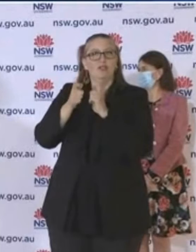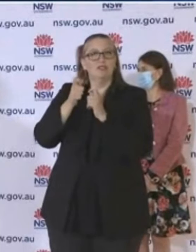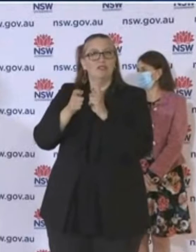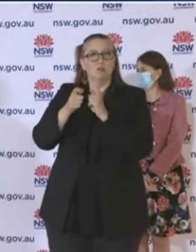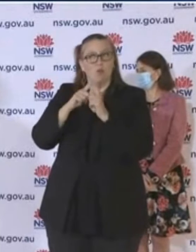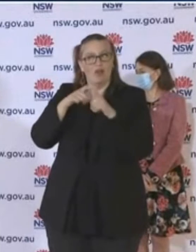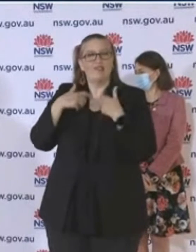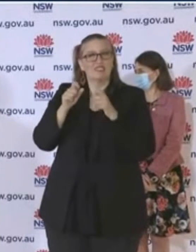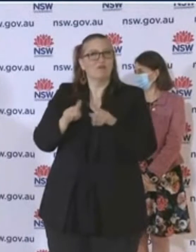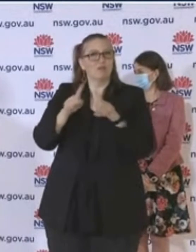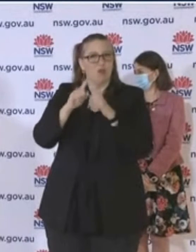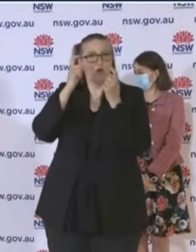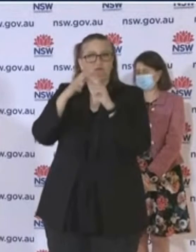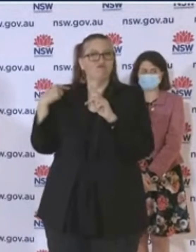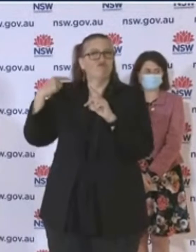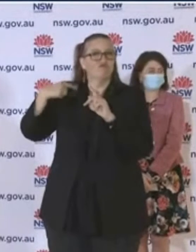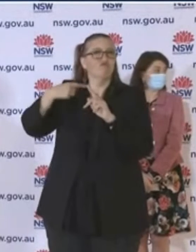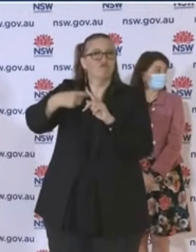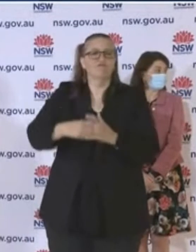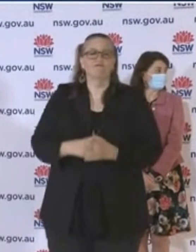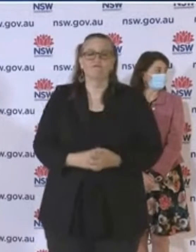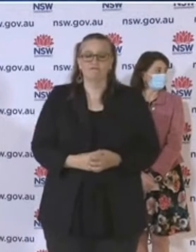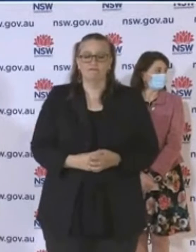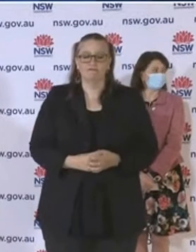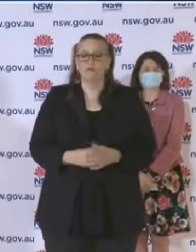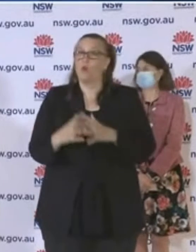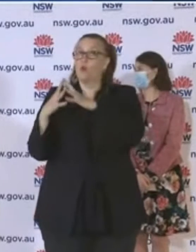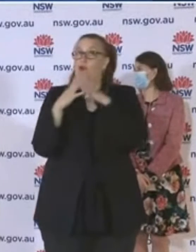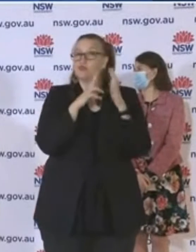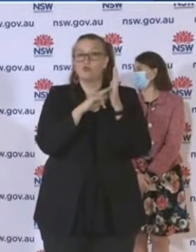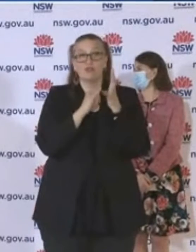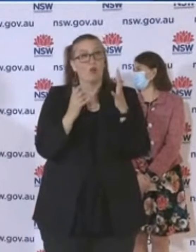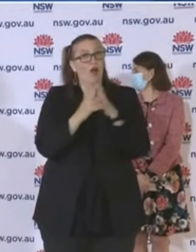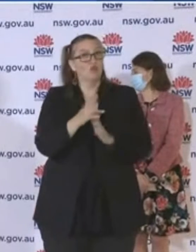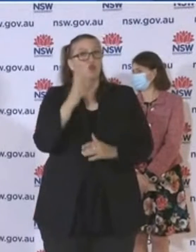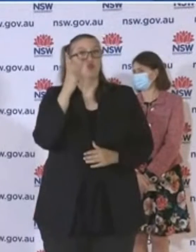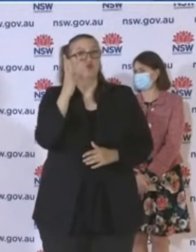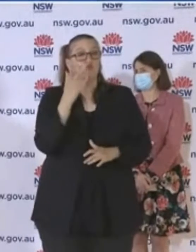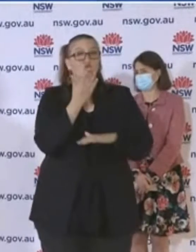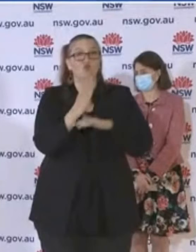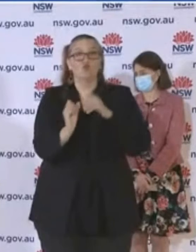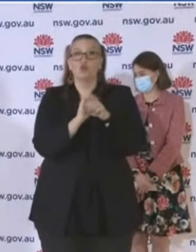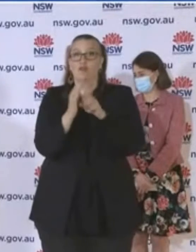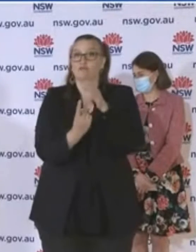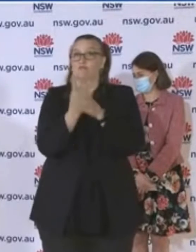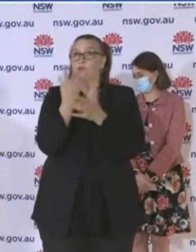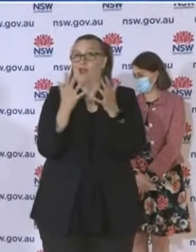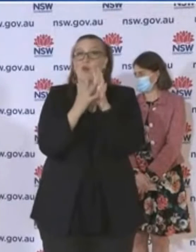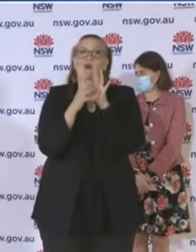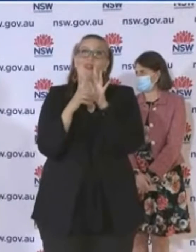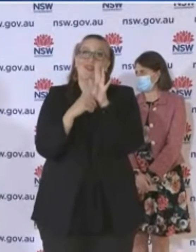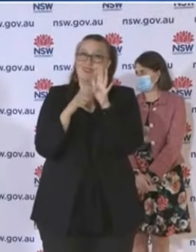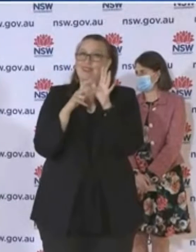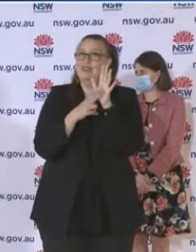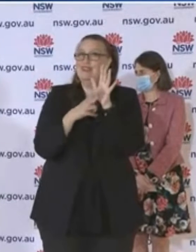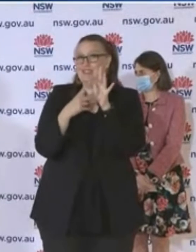of symptoms. In Western New South Wales, yesterday we saw 2 new cases in Wilcannia, and